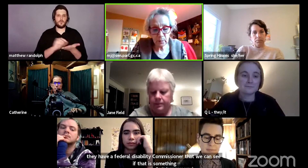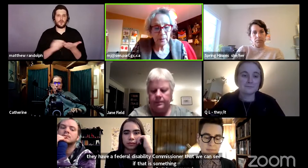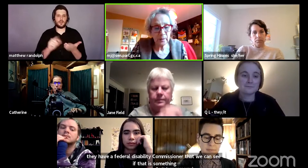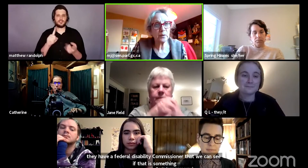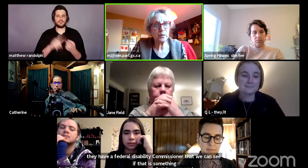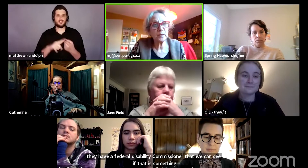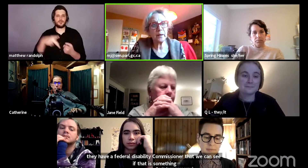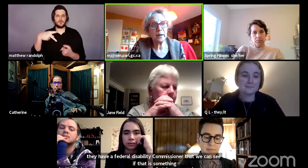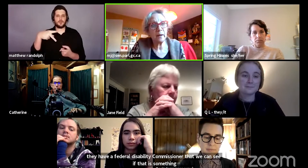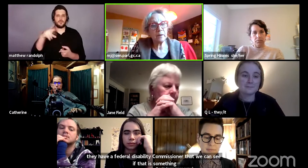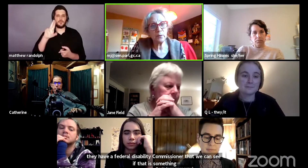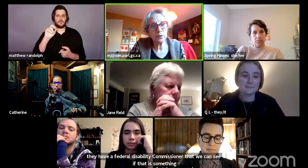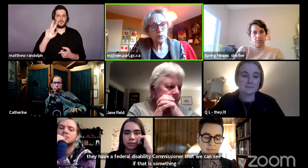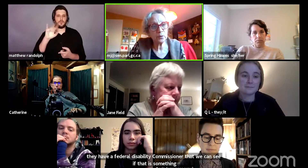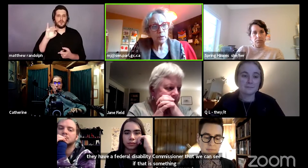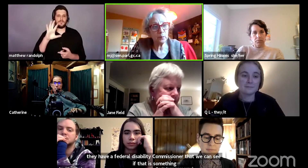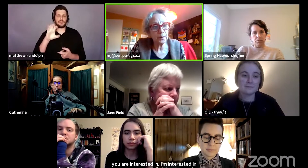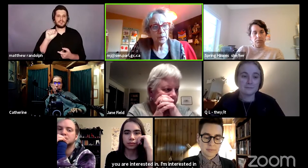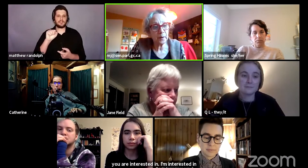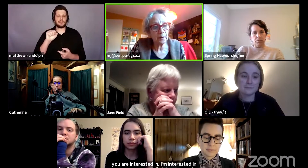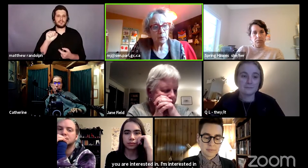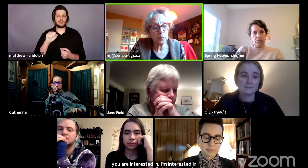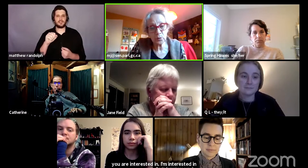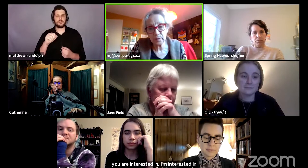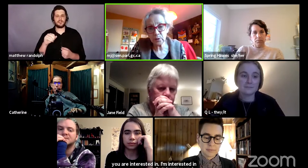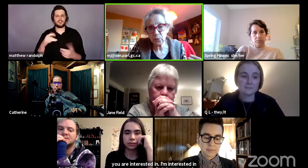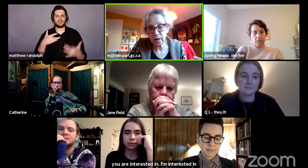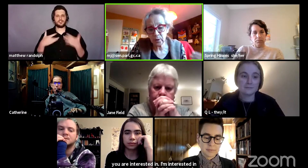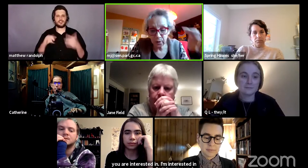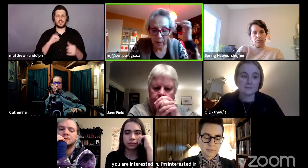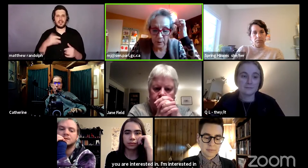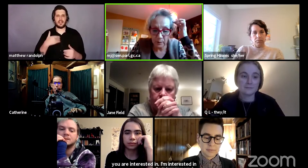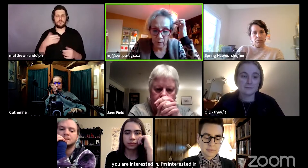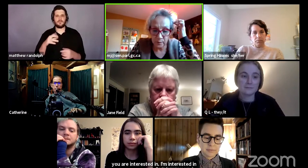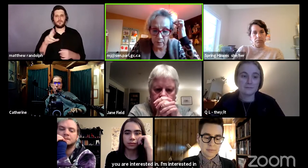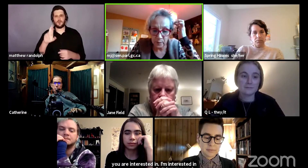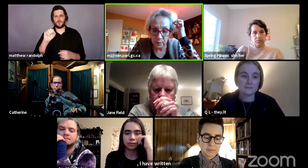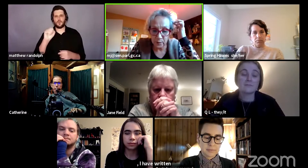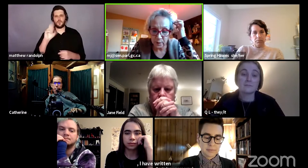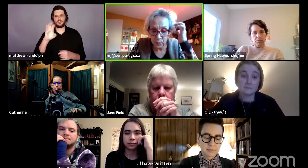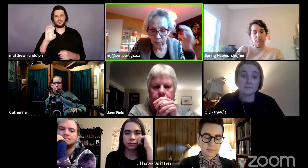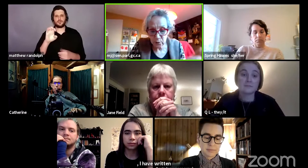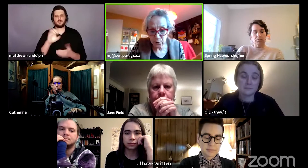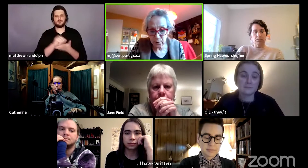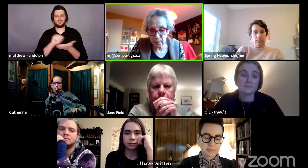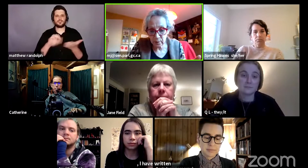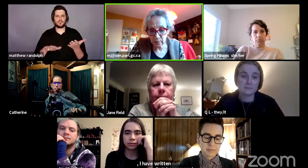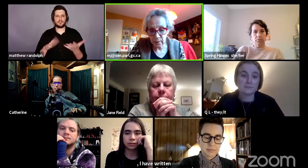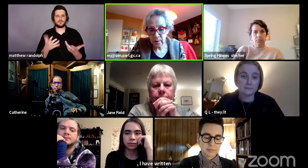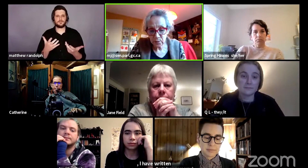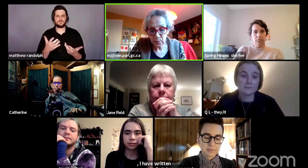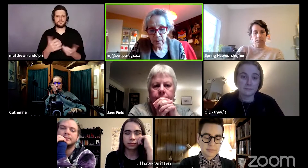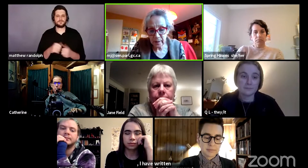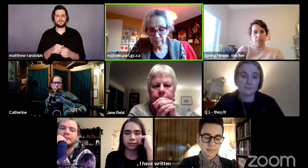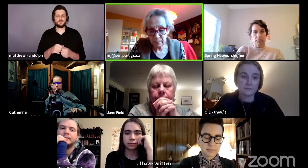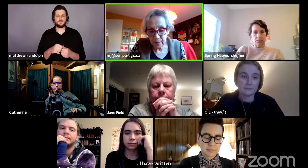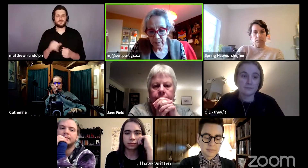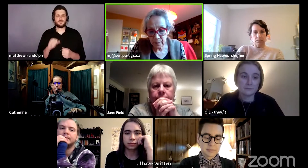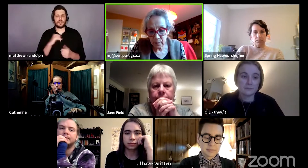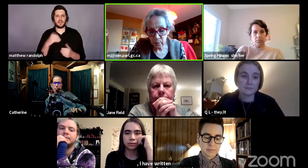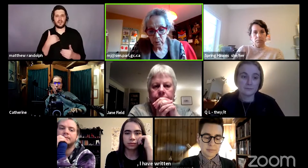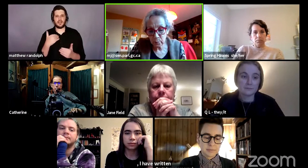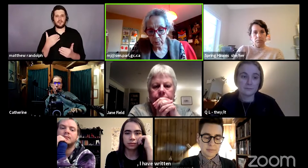provinces about concerns I have, and it's usually with resource extraction. I'm involved in resource extraction a lot. So I